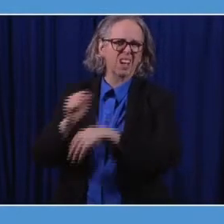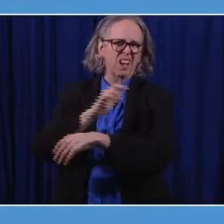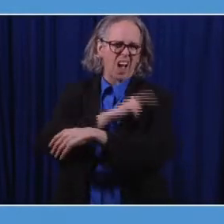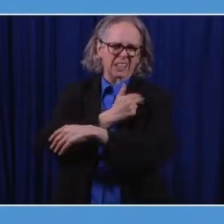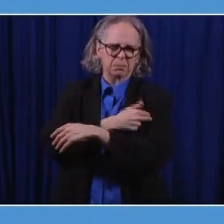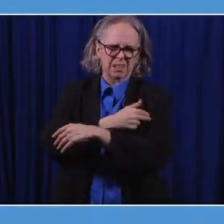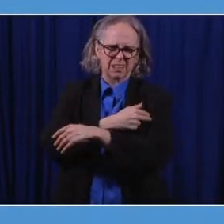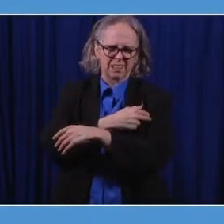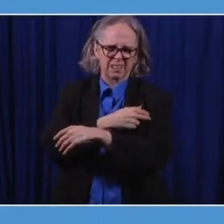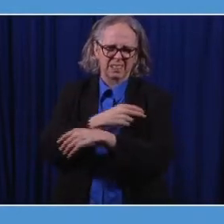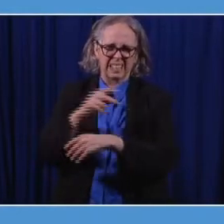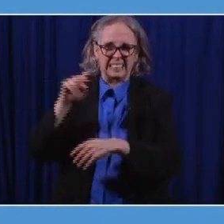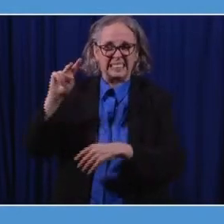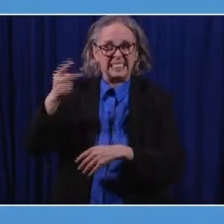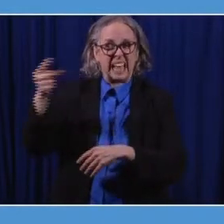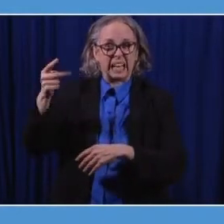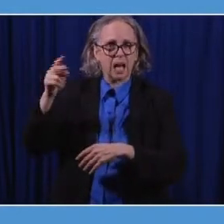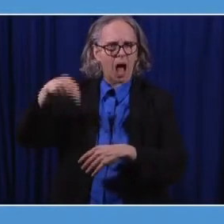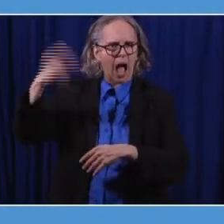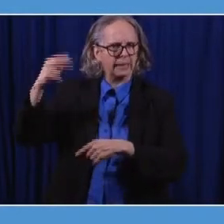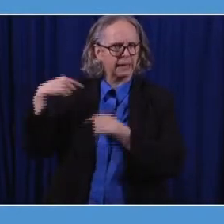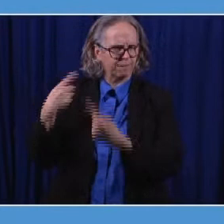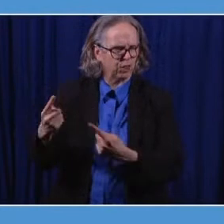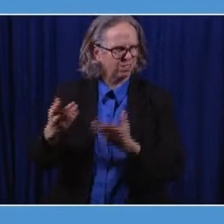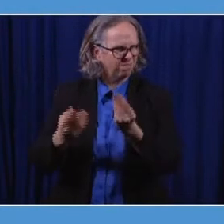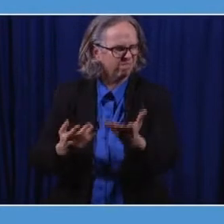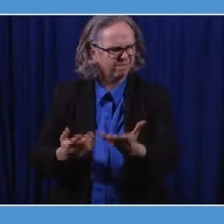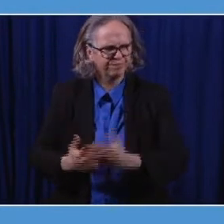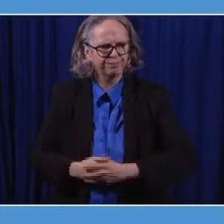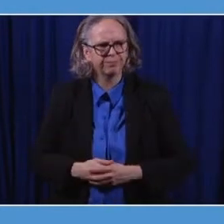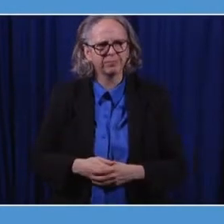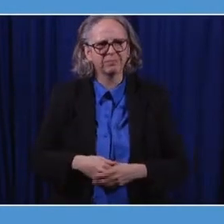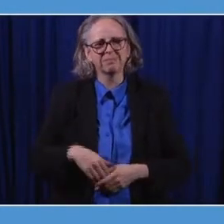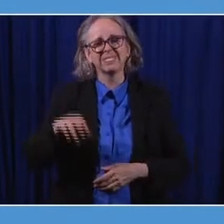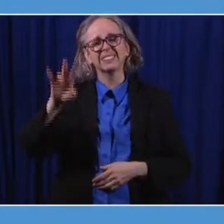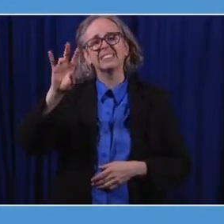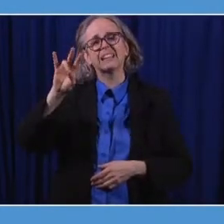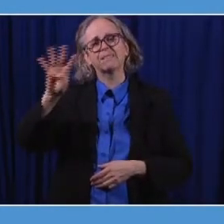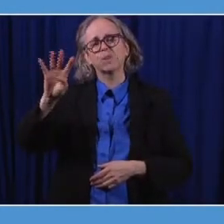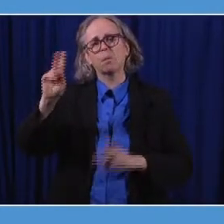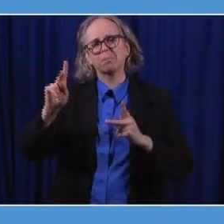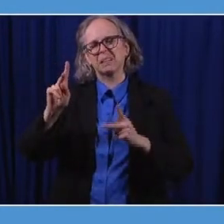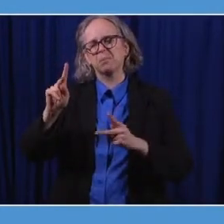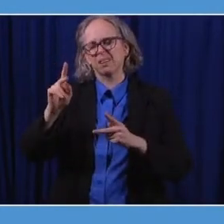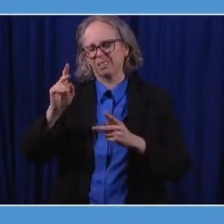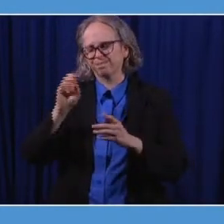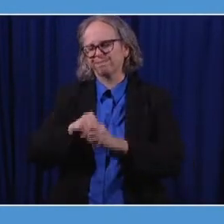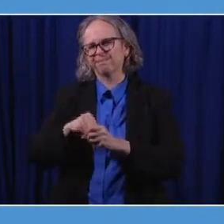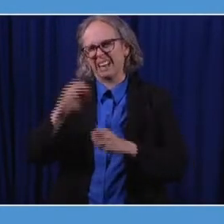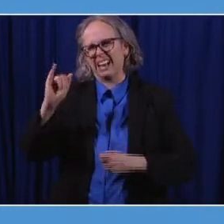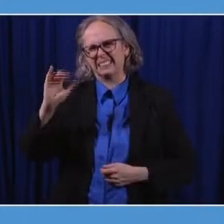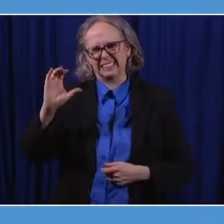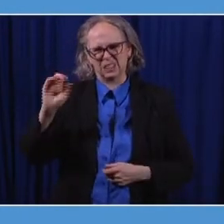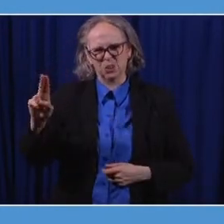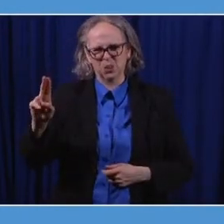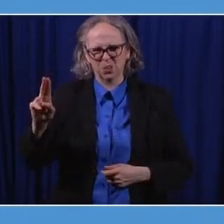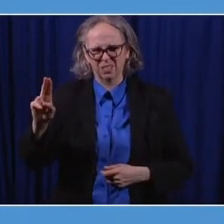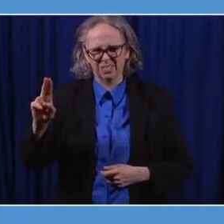the pandemic to date. There were also 74 new ICU admissions reported, which is about twice as high as the